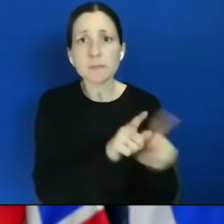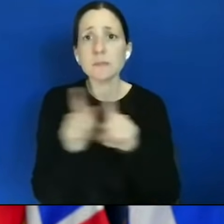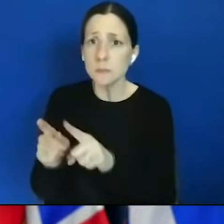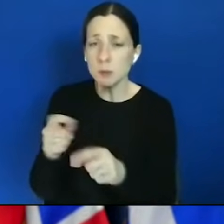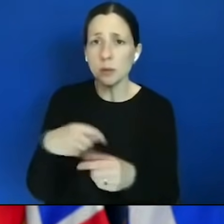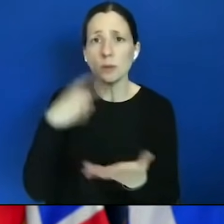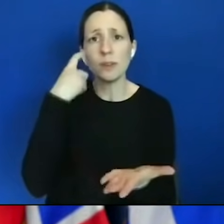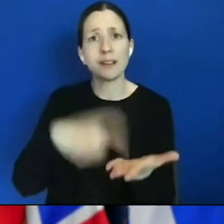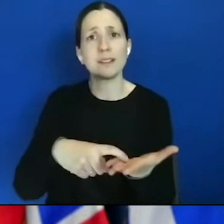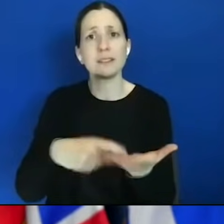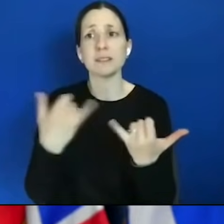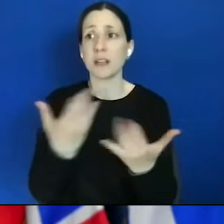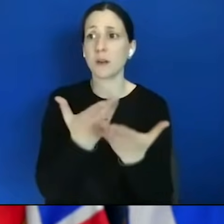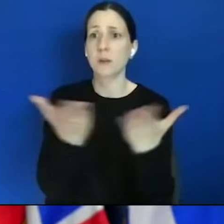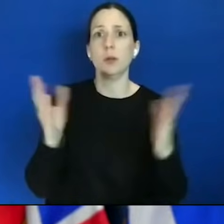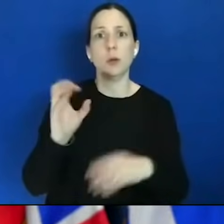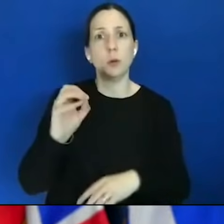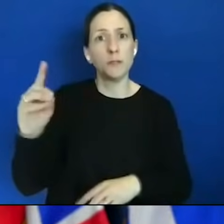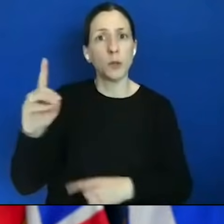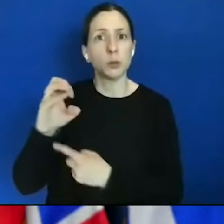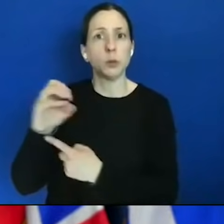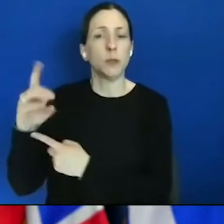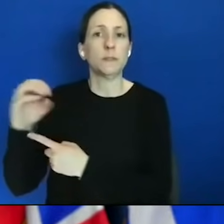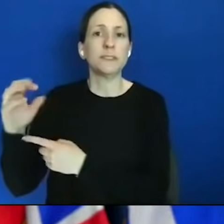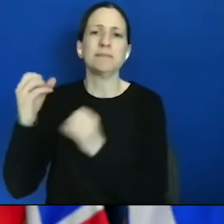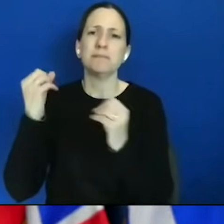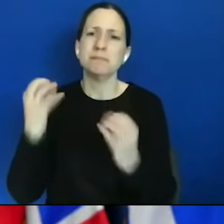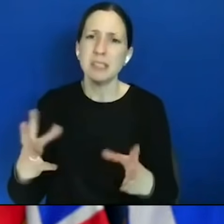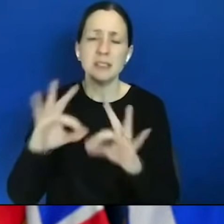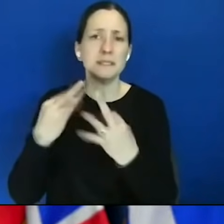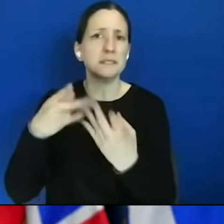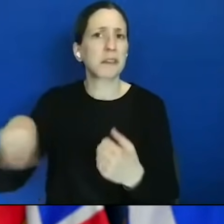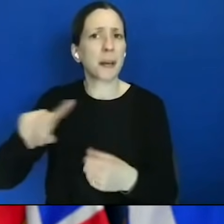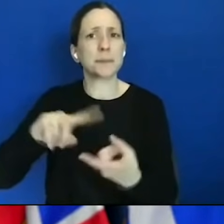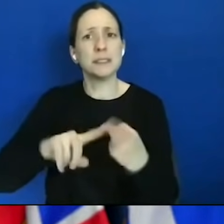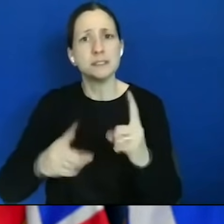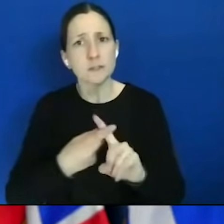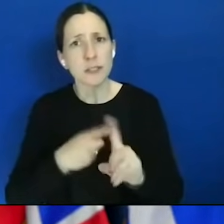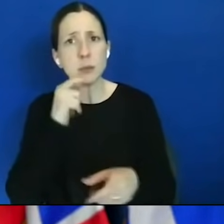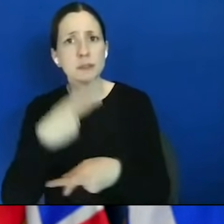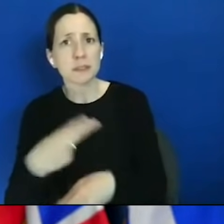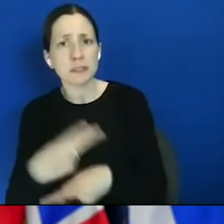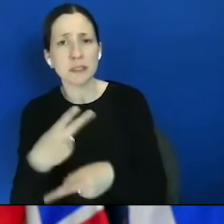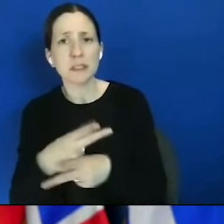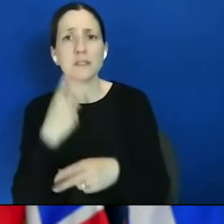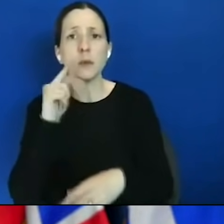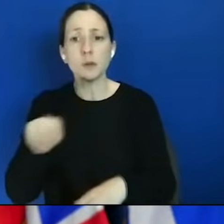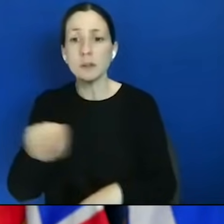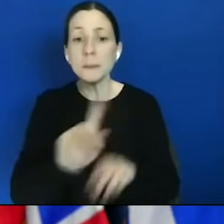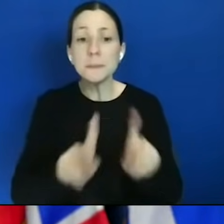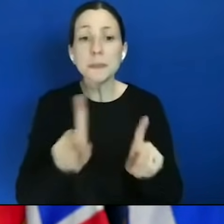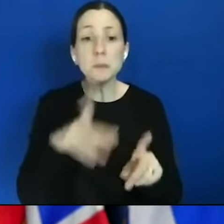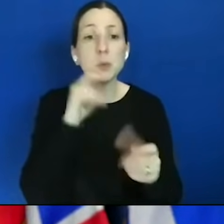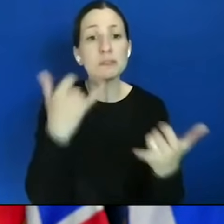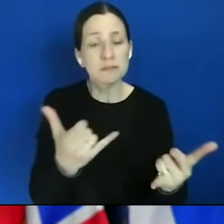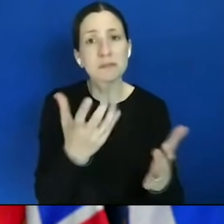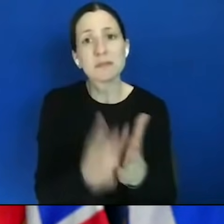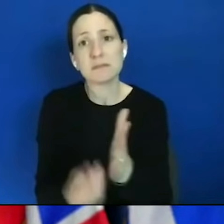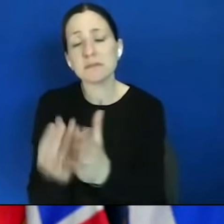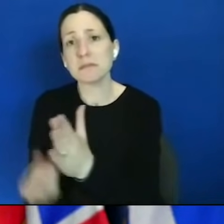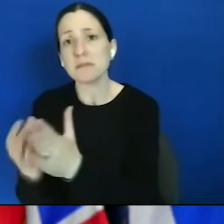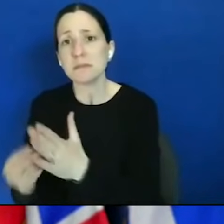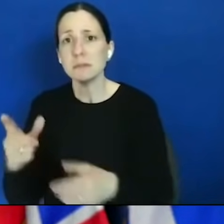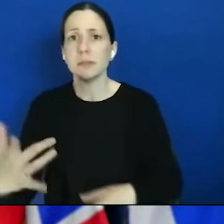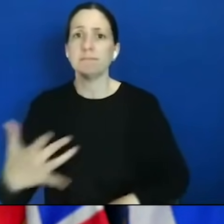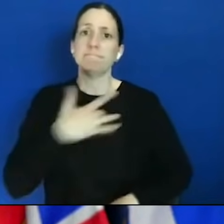crisis and our thoughts with all of those families, of all those friends, of all those caregivers, of all those communities who are so